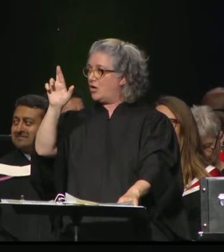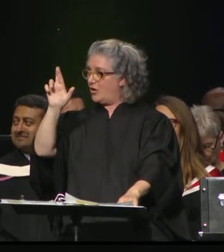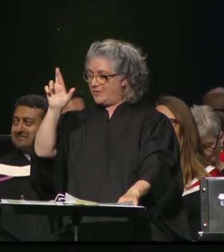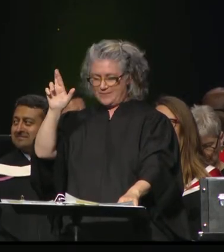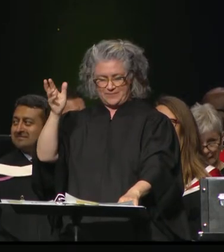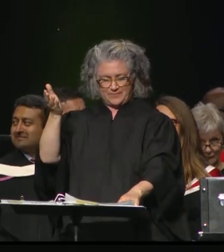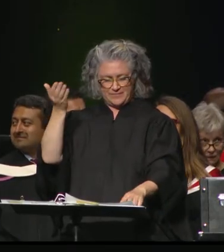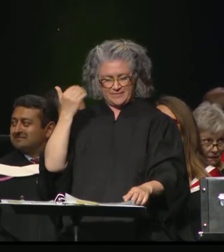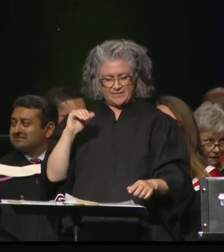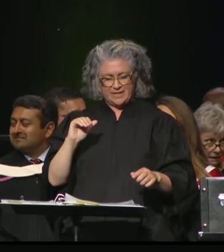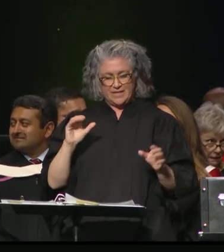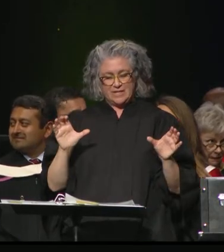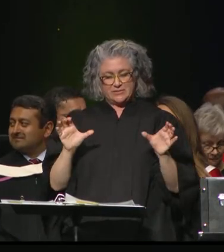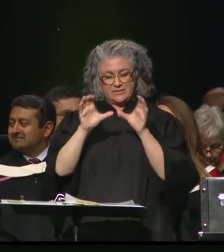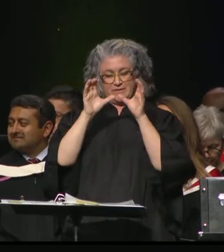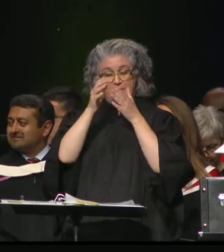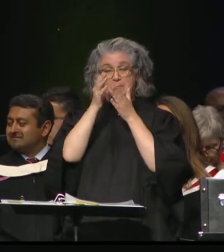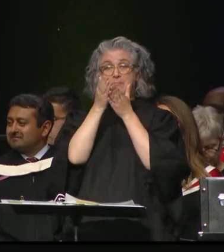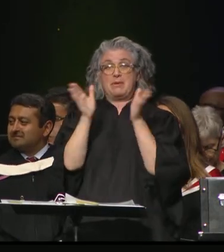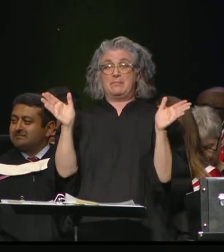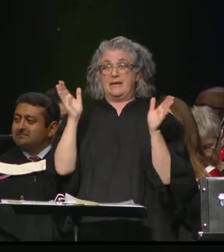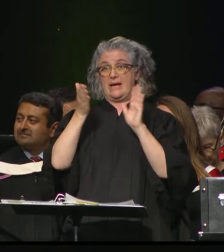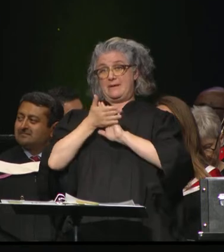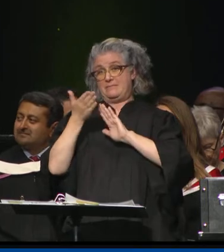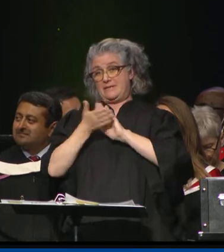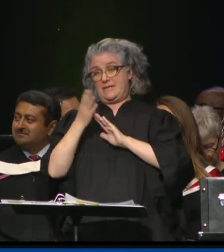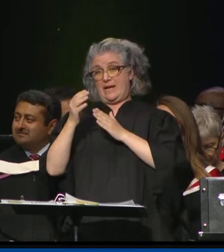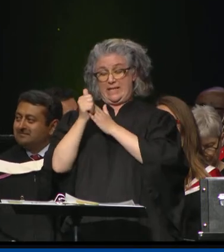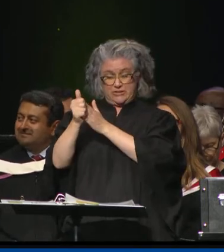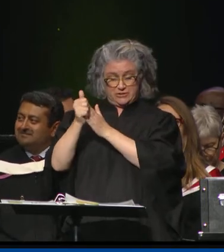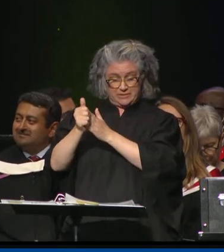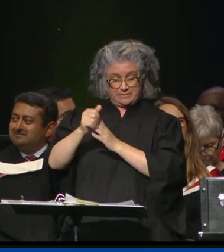Certificate in Public Administration and Leadership, Zainab Ali.